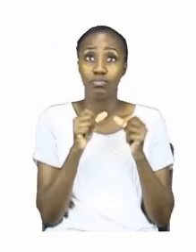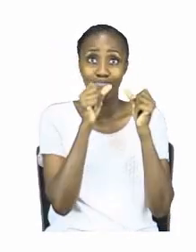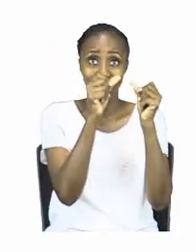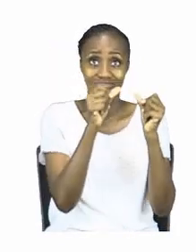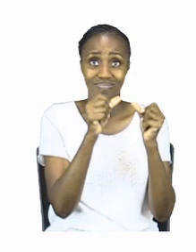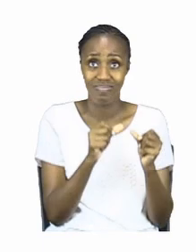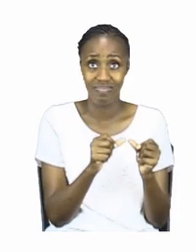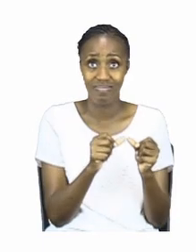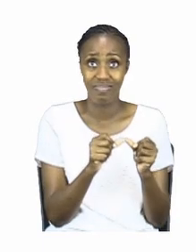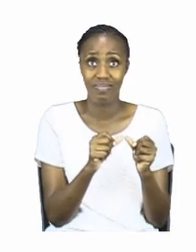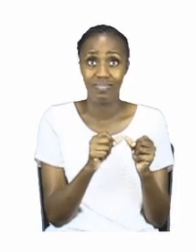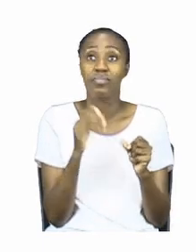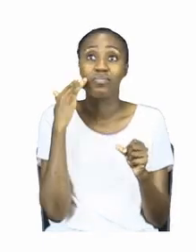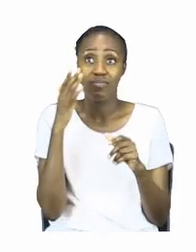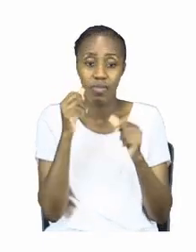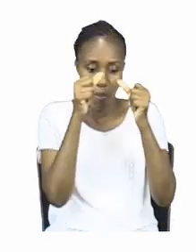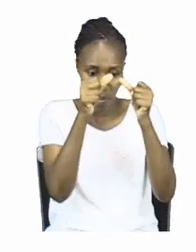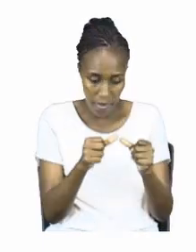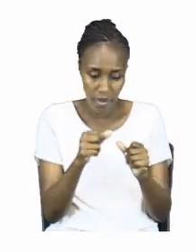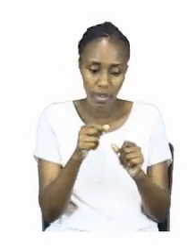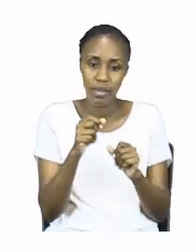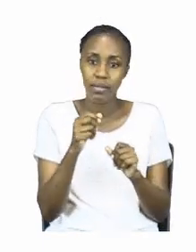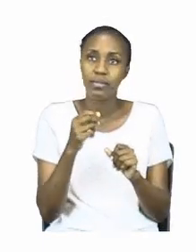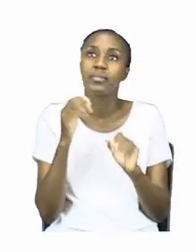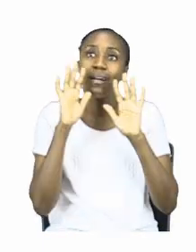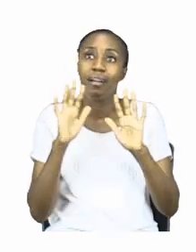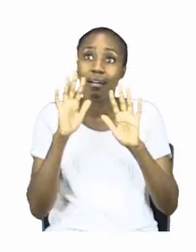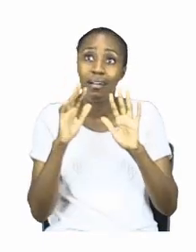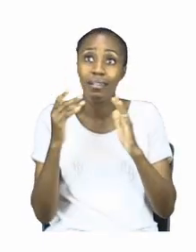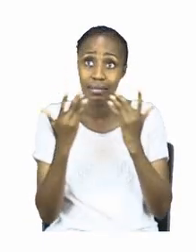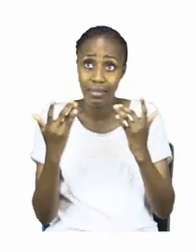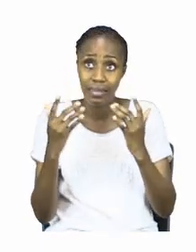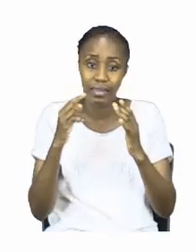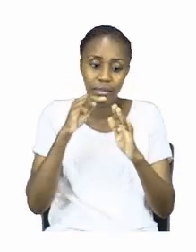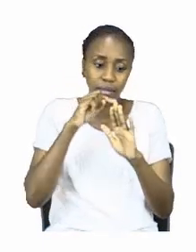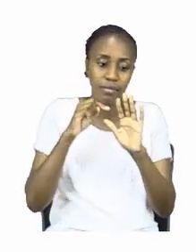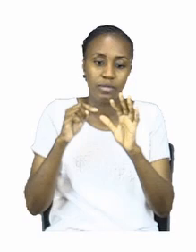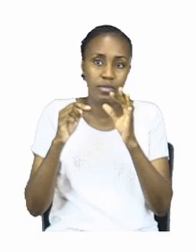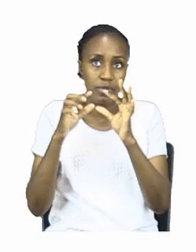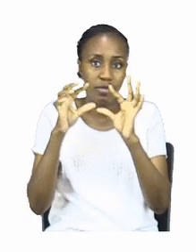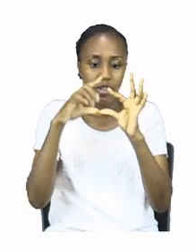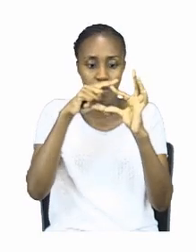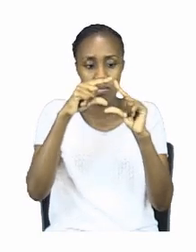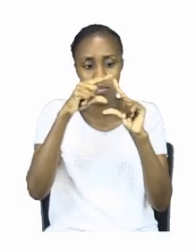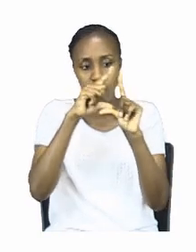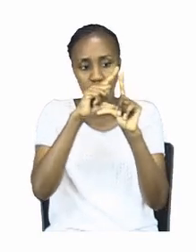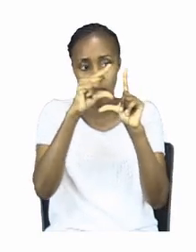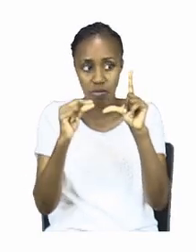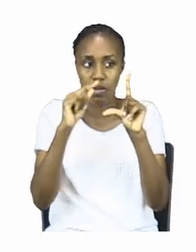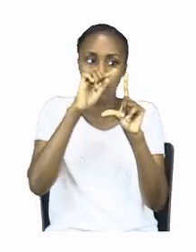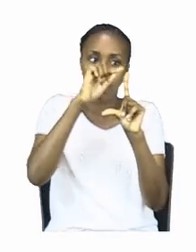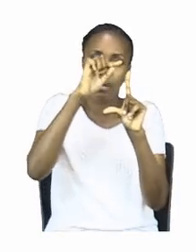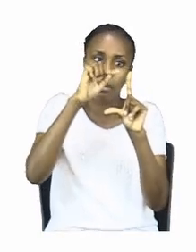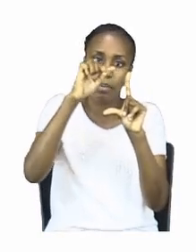you trace around them with a green crayon. Now boys and girls, you can go out